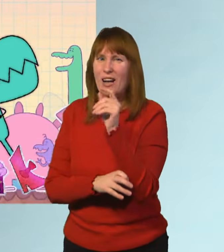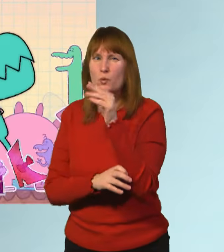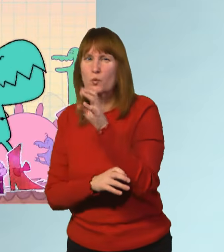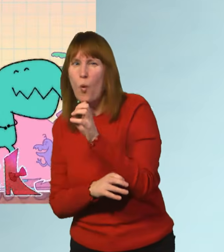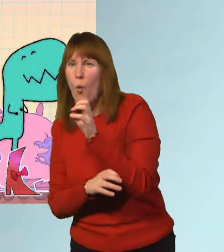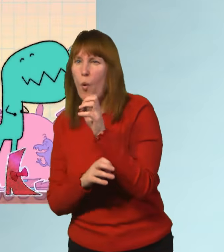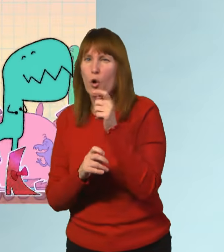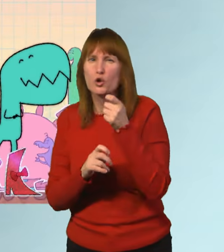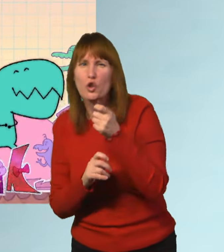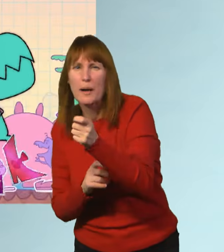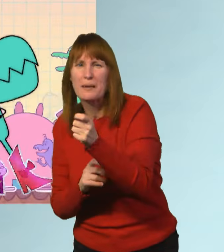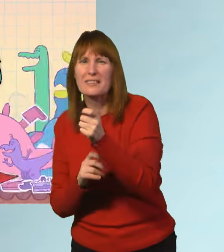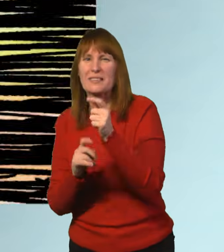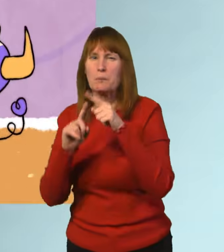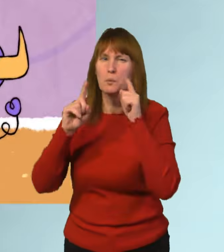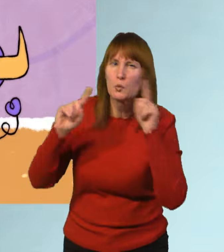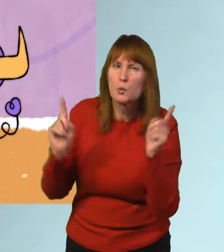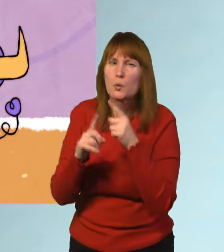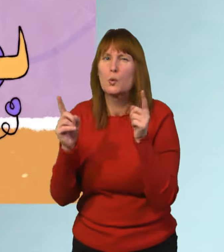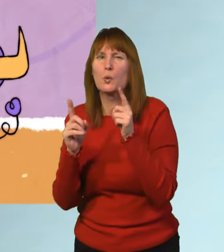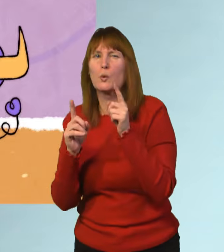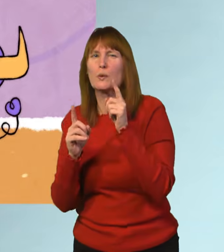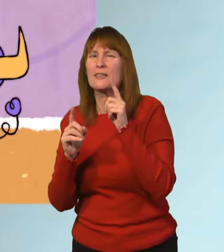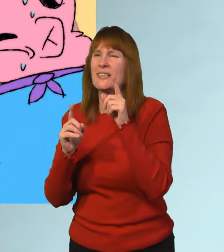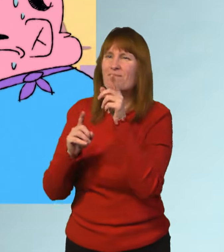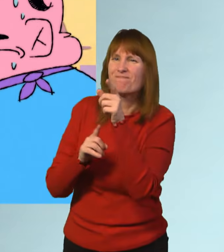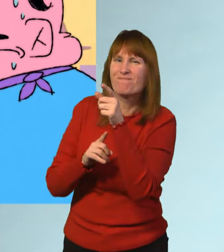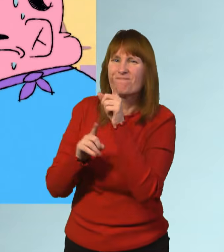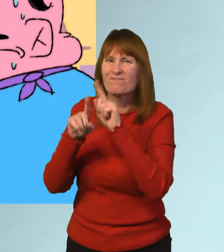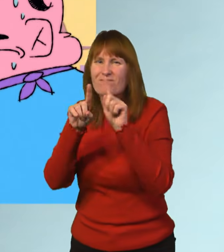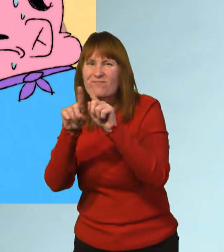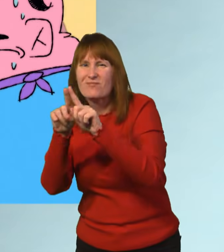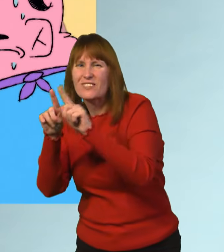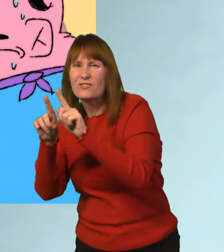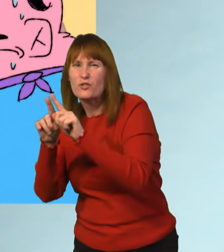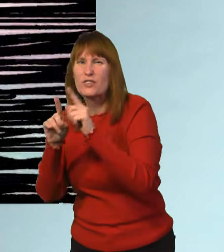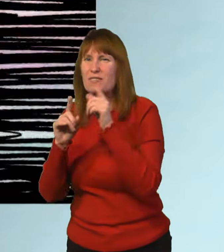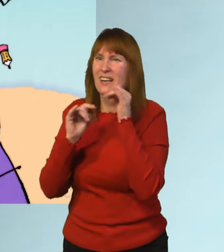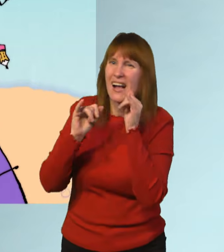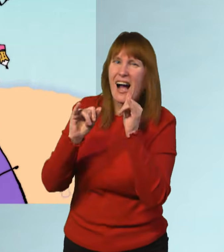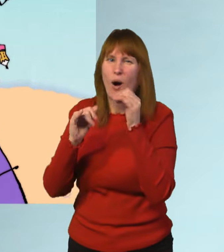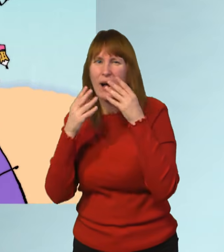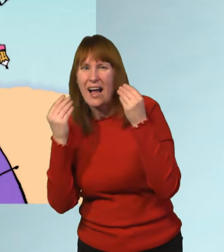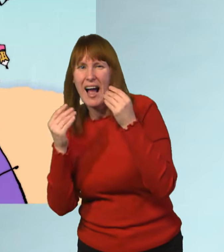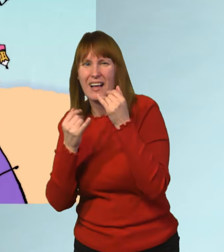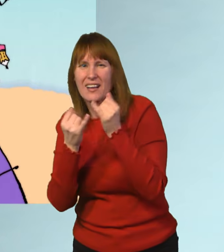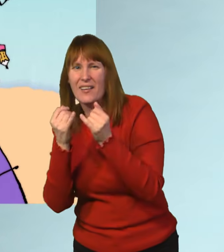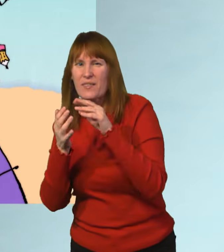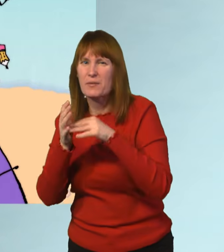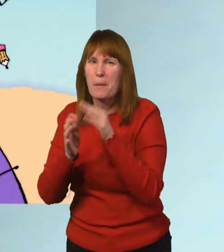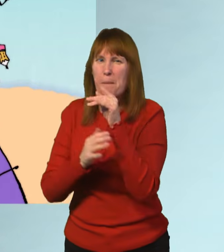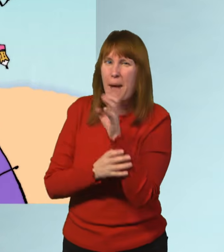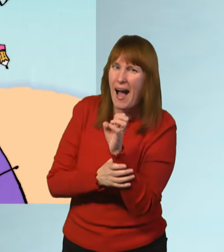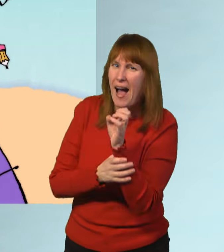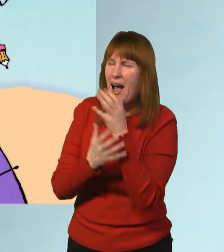music for a stylish old-fashioned show. And then I herded cat cows while teaching a cowboy facts about pie. That's a lot of